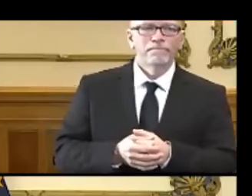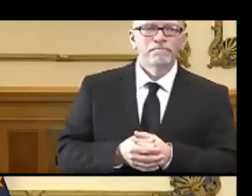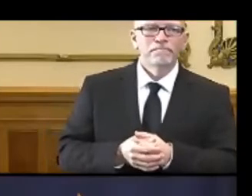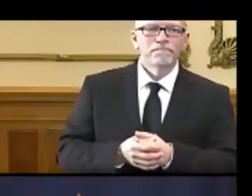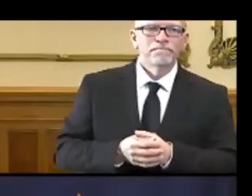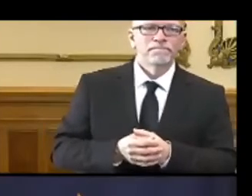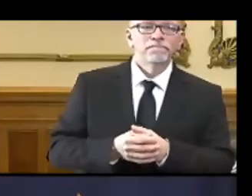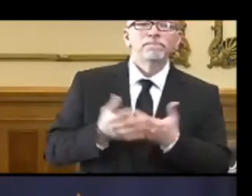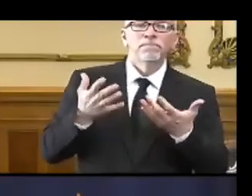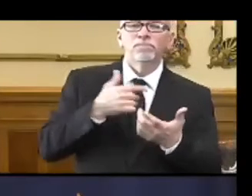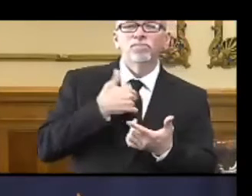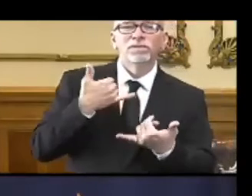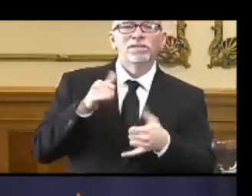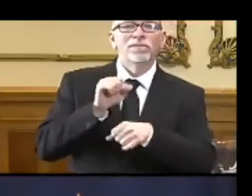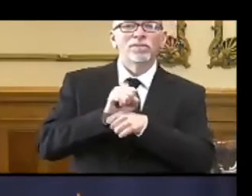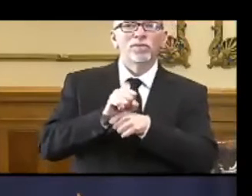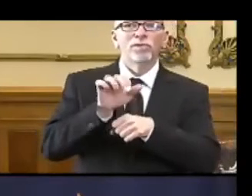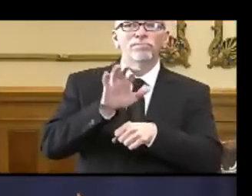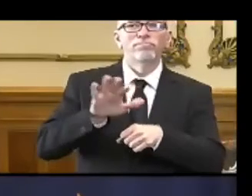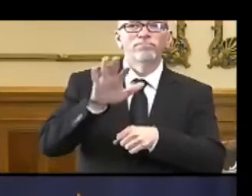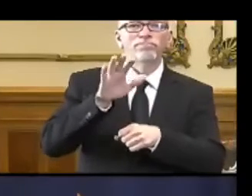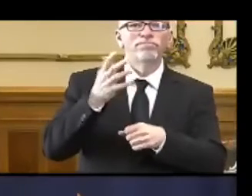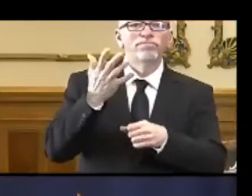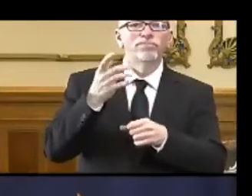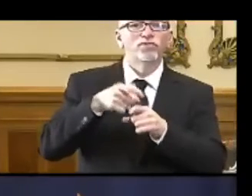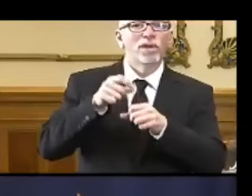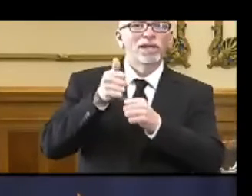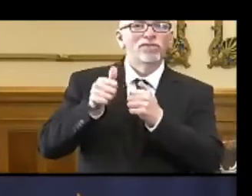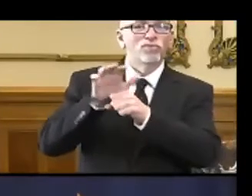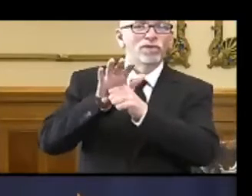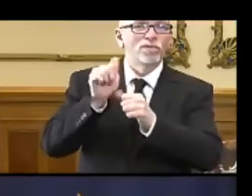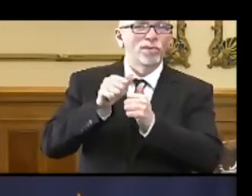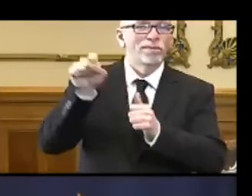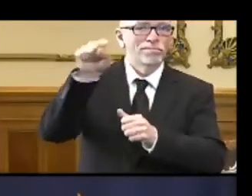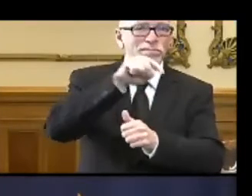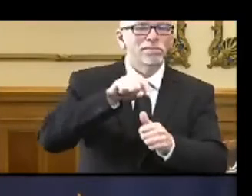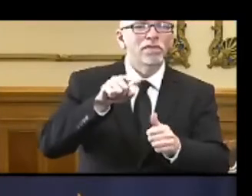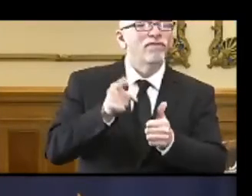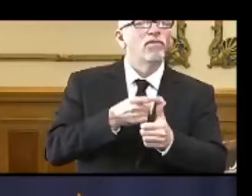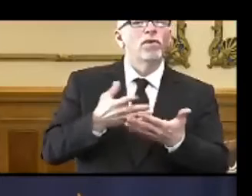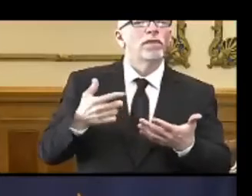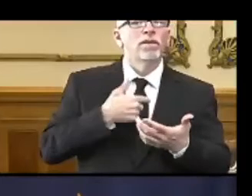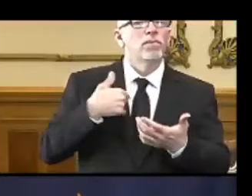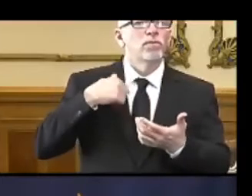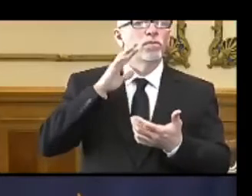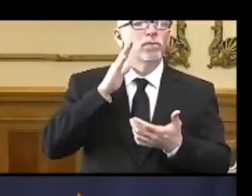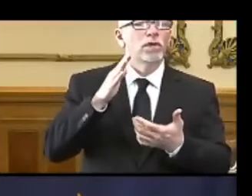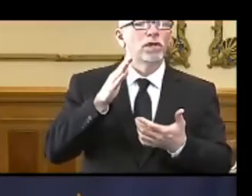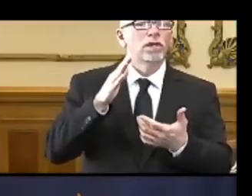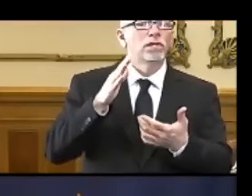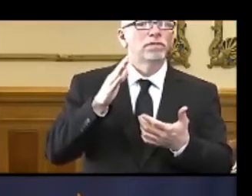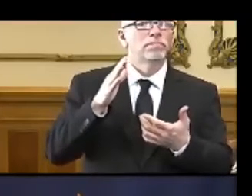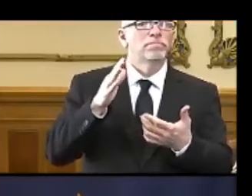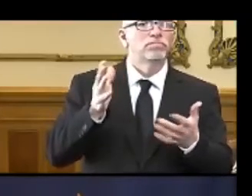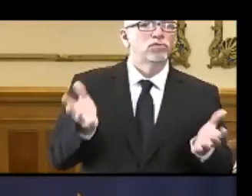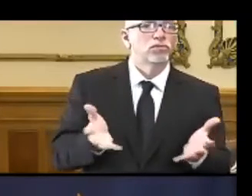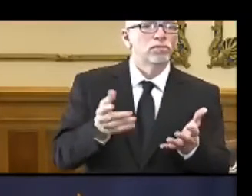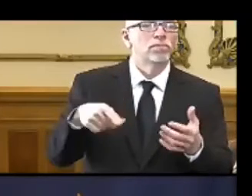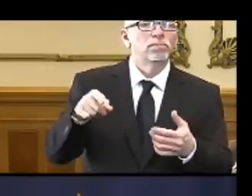glove from a regional perspective with them. The first thing that we're going to maintain is